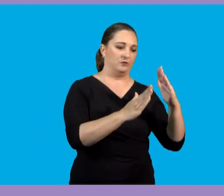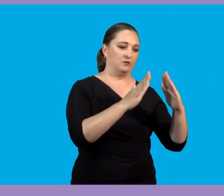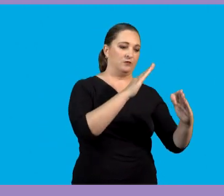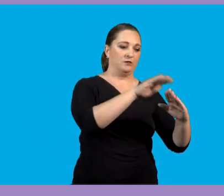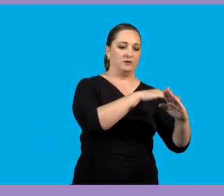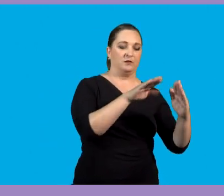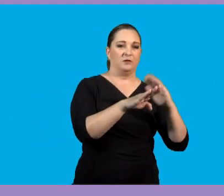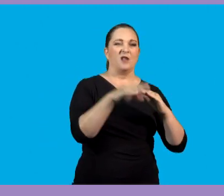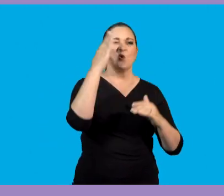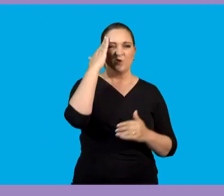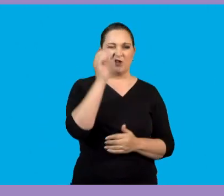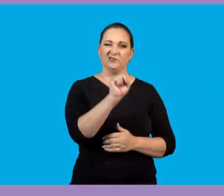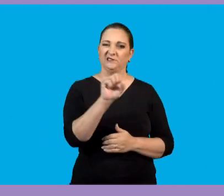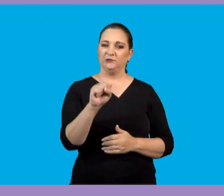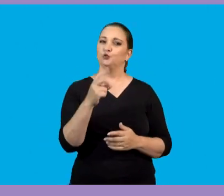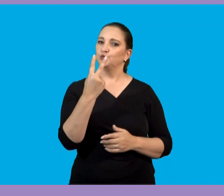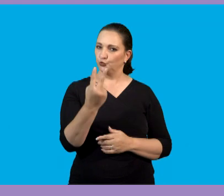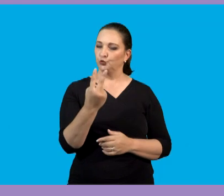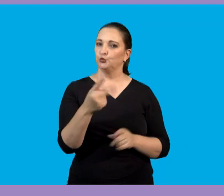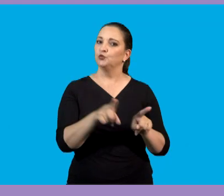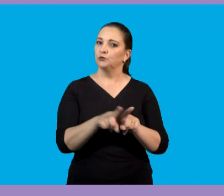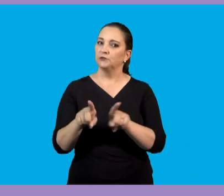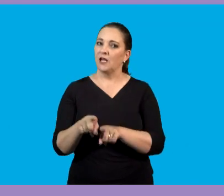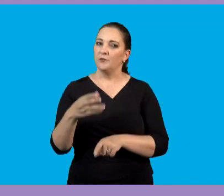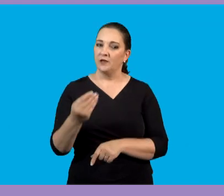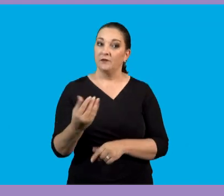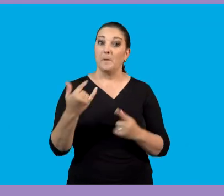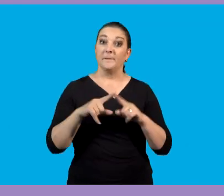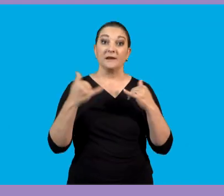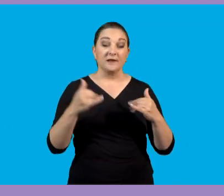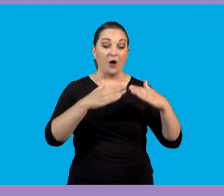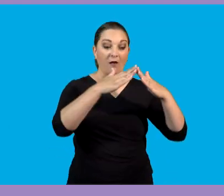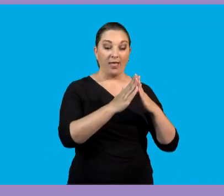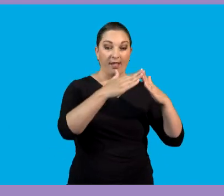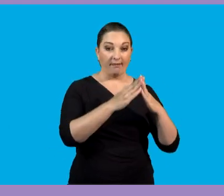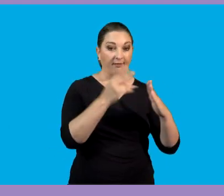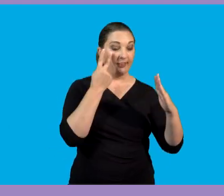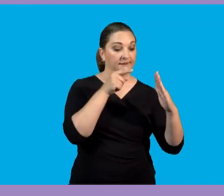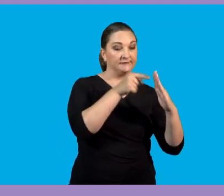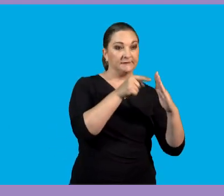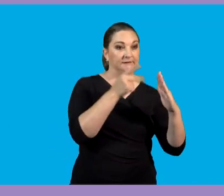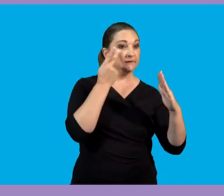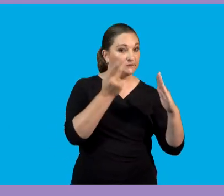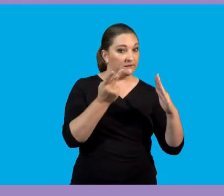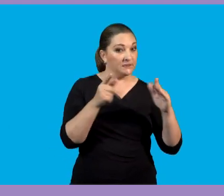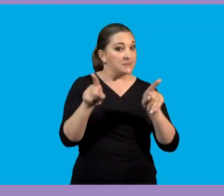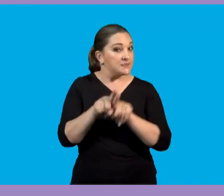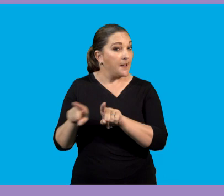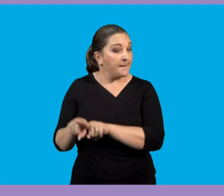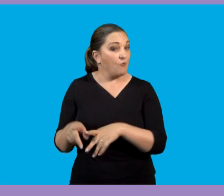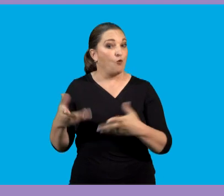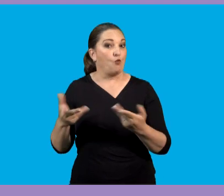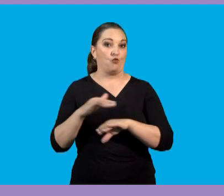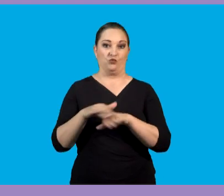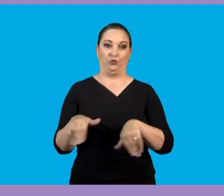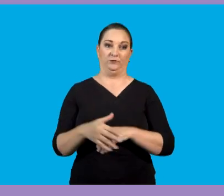already have two sides that are equal here. Now let's look at the angle. Are the angles equal or